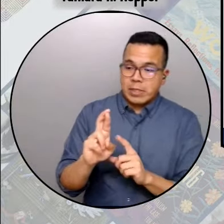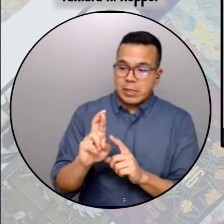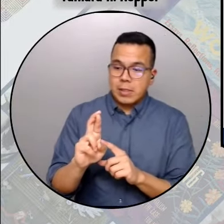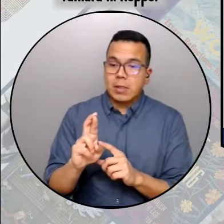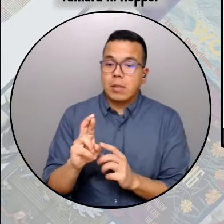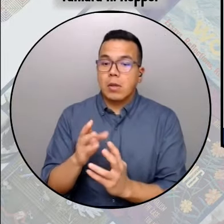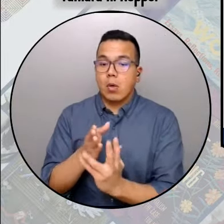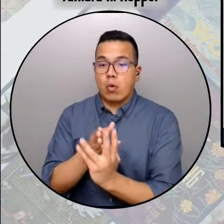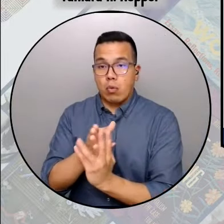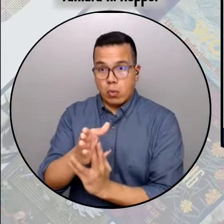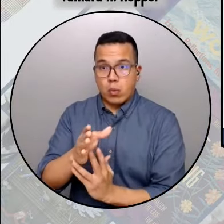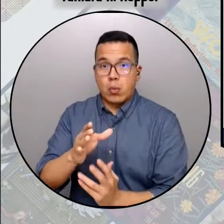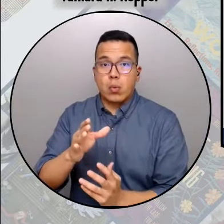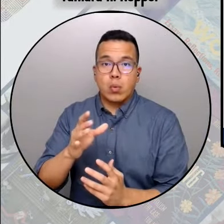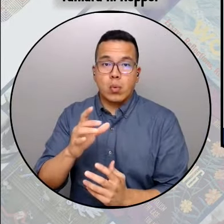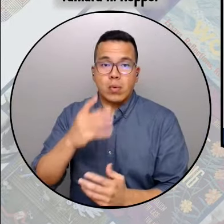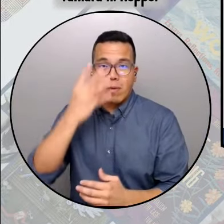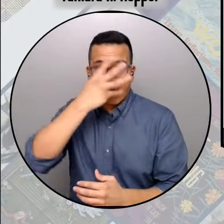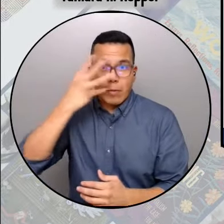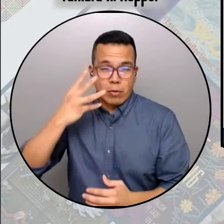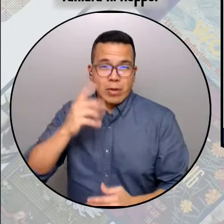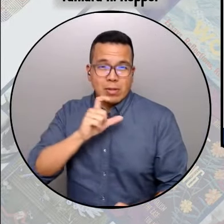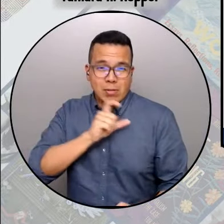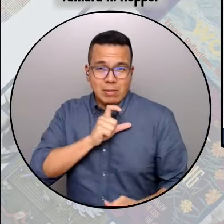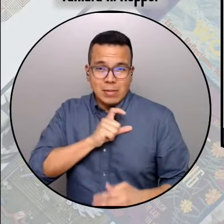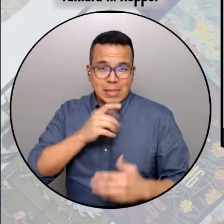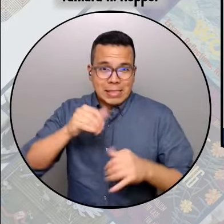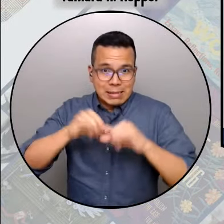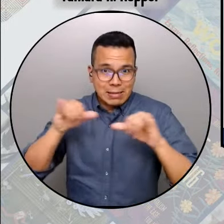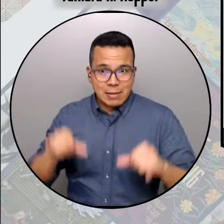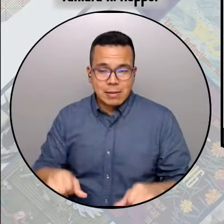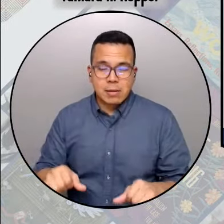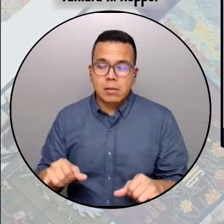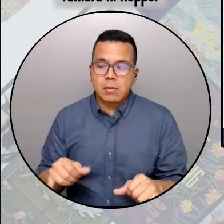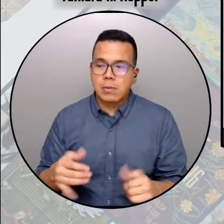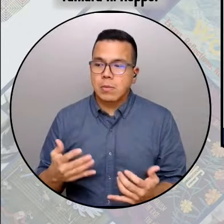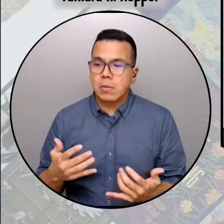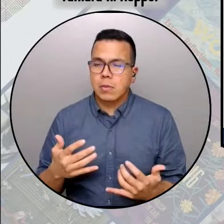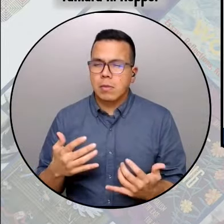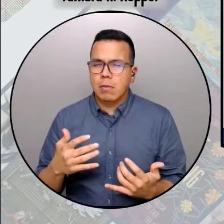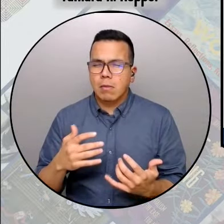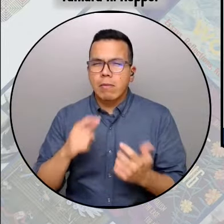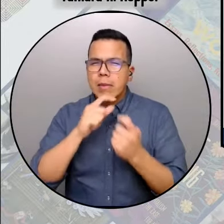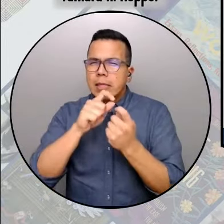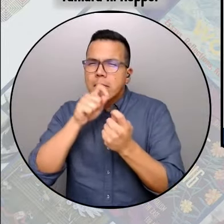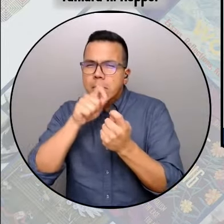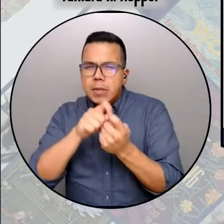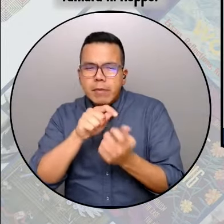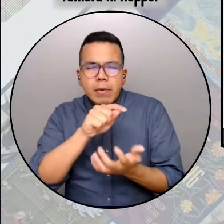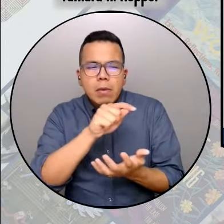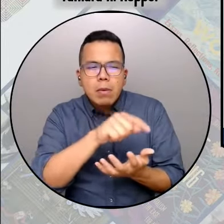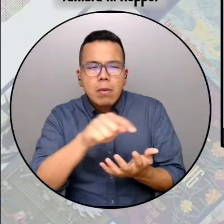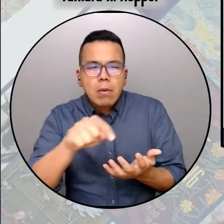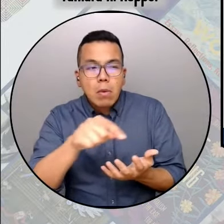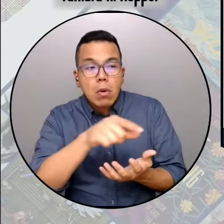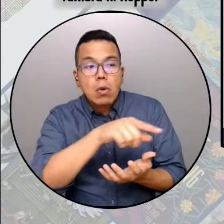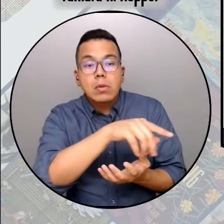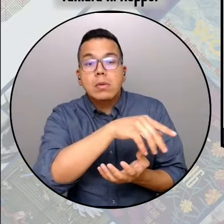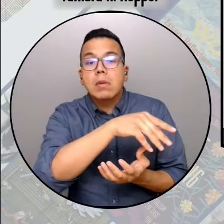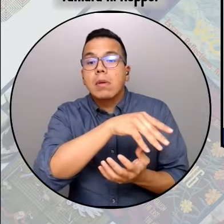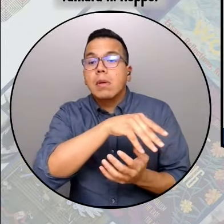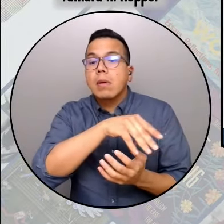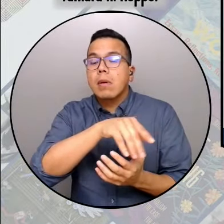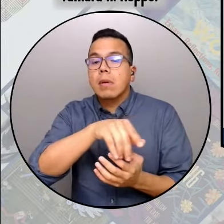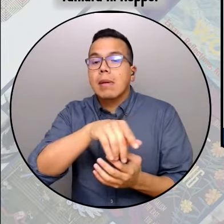enforcement, whether it's through, and particularly those who are being entangled into the criminal punishment